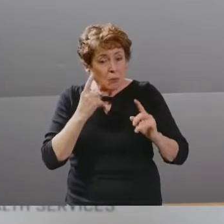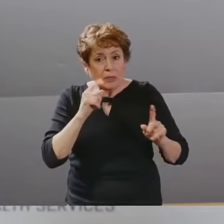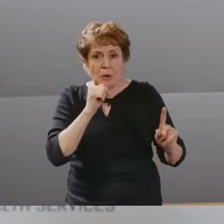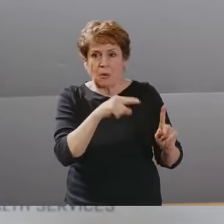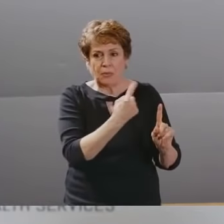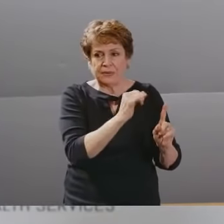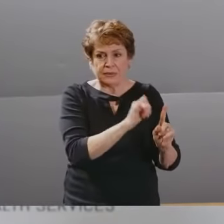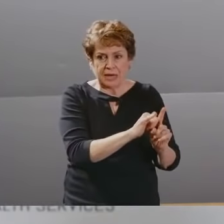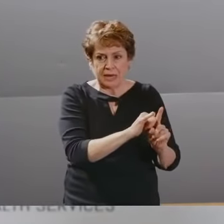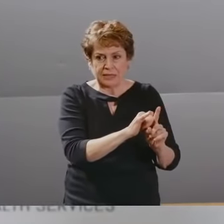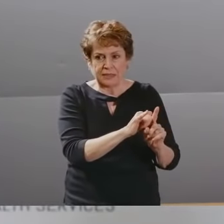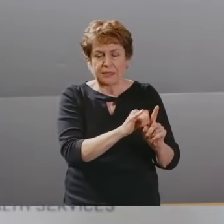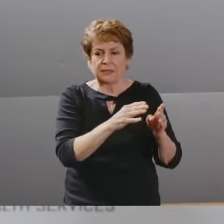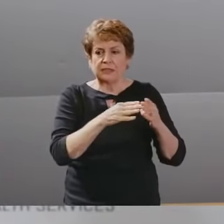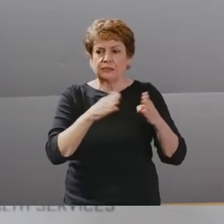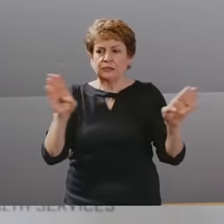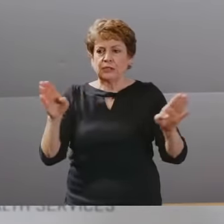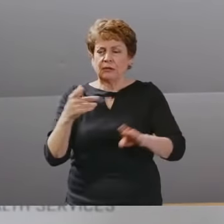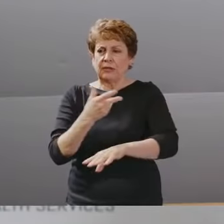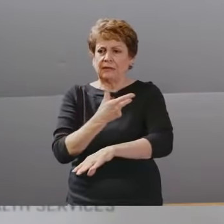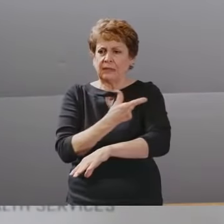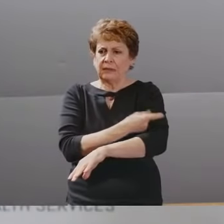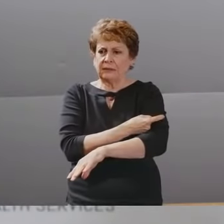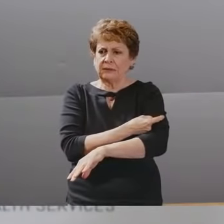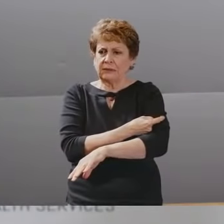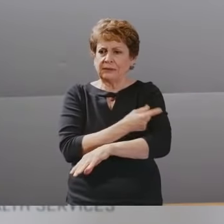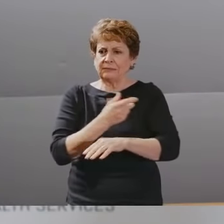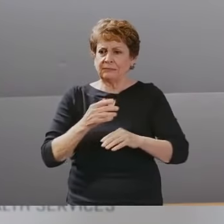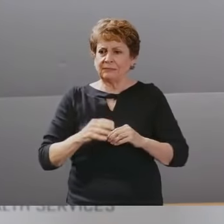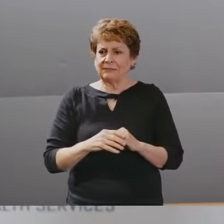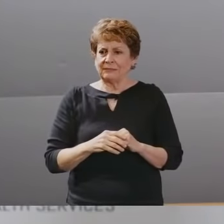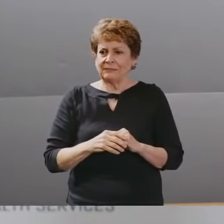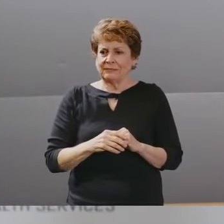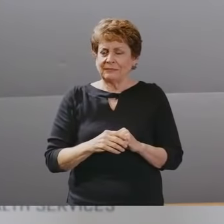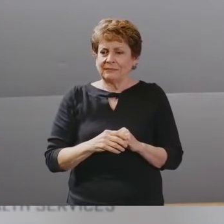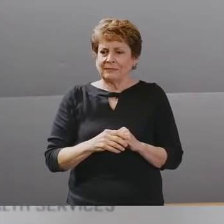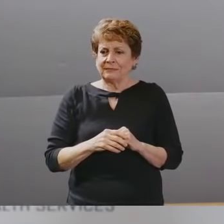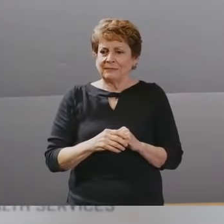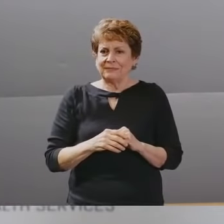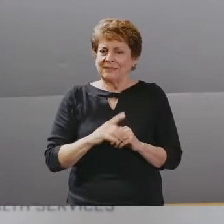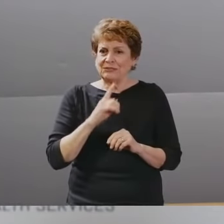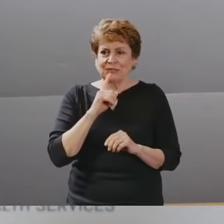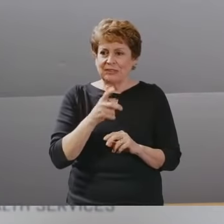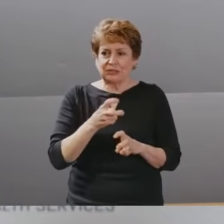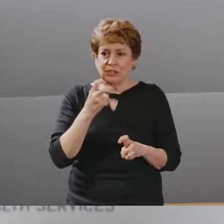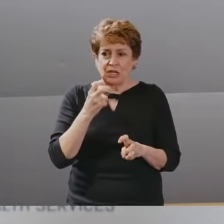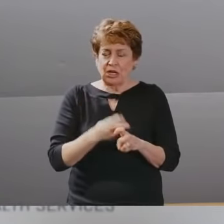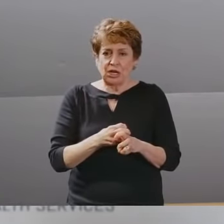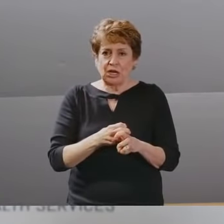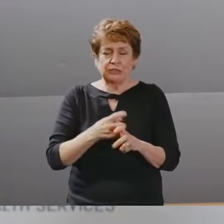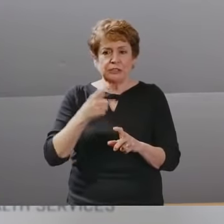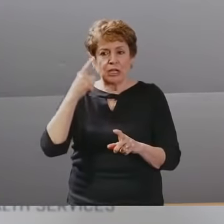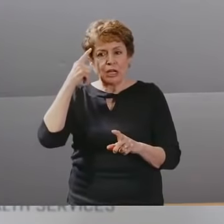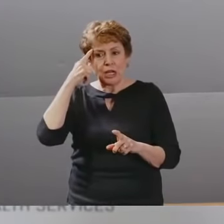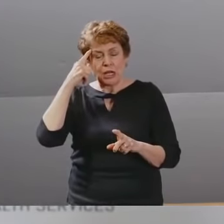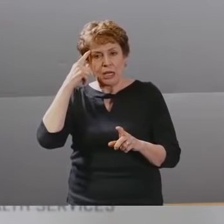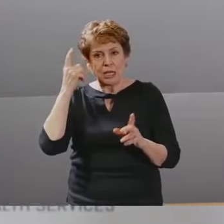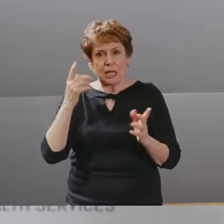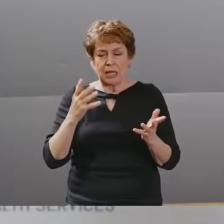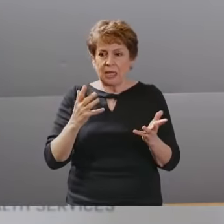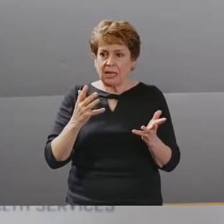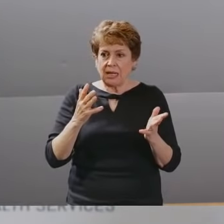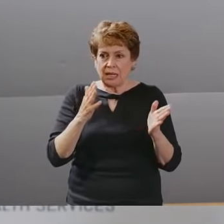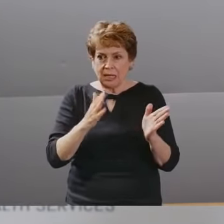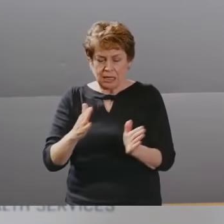this is an incredible logistical undertaking. And that's why I say that Arizona will be prepared